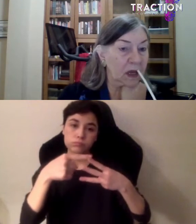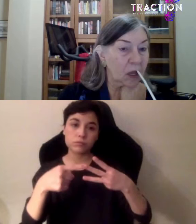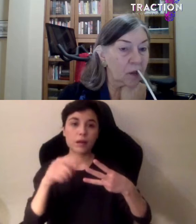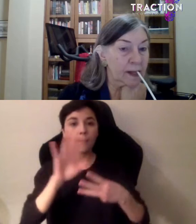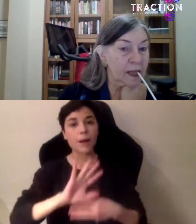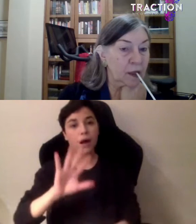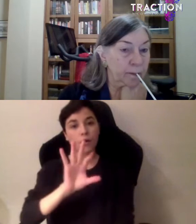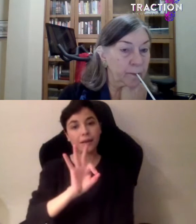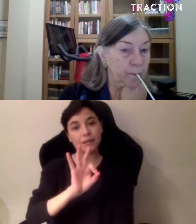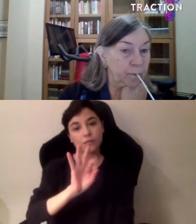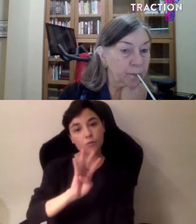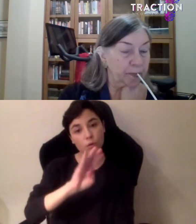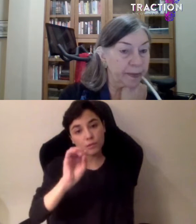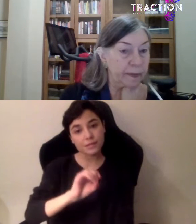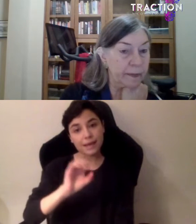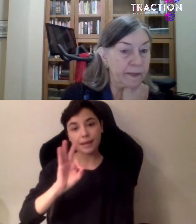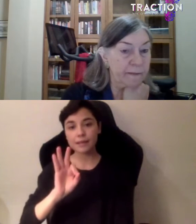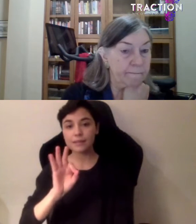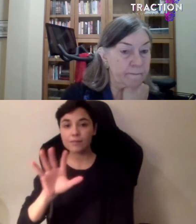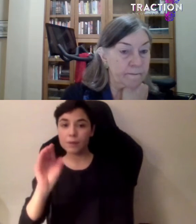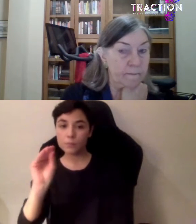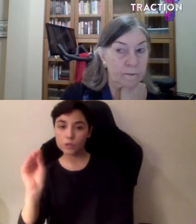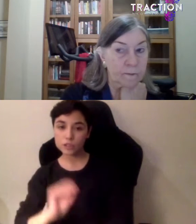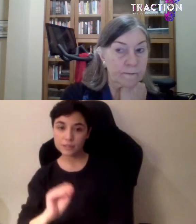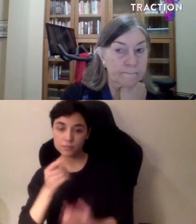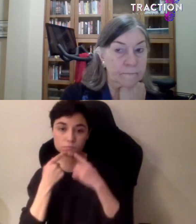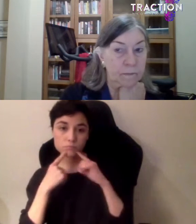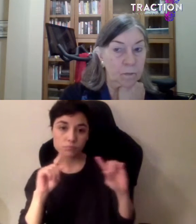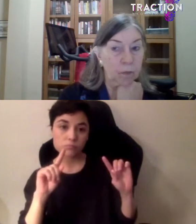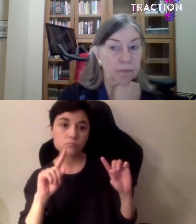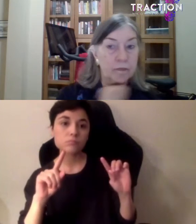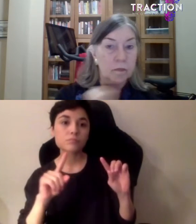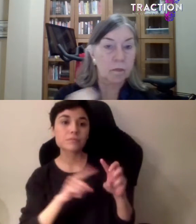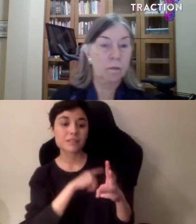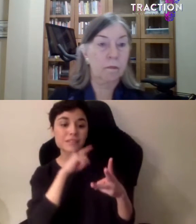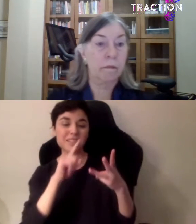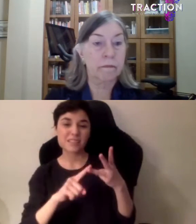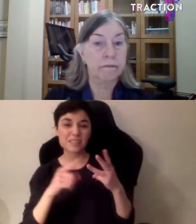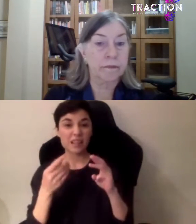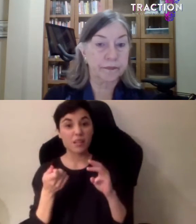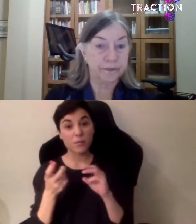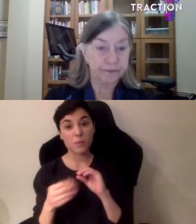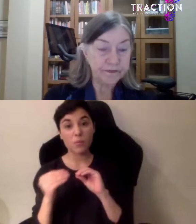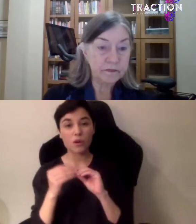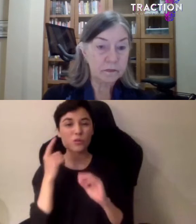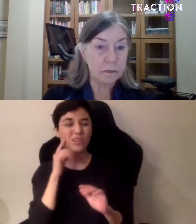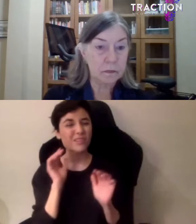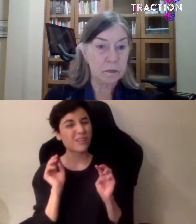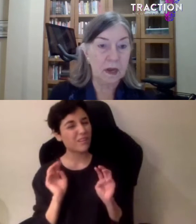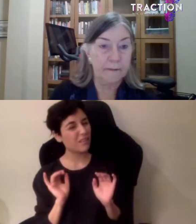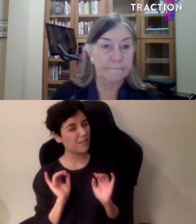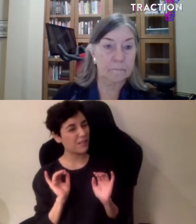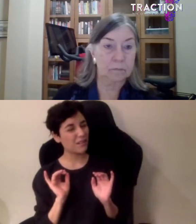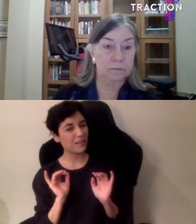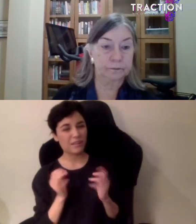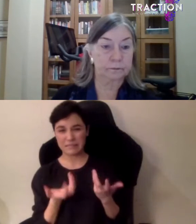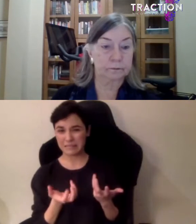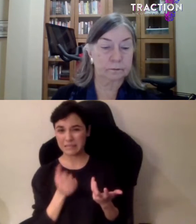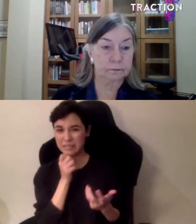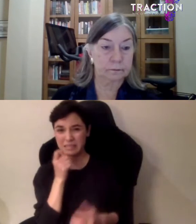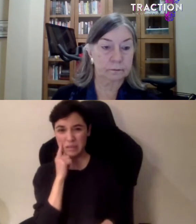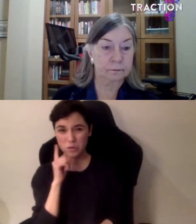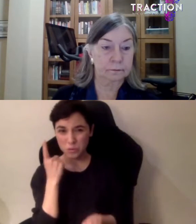effective, and you hear about the 85 and the 68% effective with the Johnson & Johnson. You think that doesn't sound right. Of course, I want the 2-shot